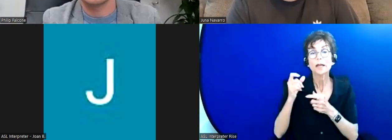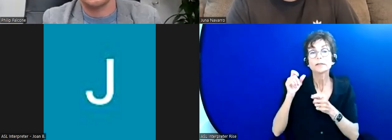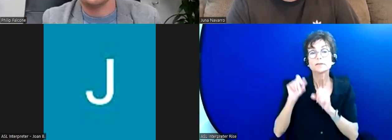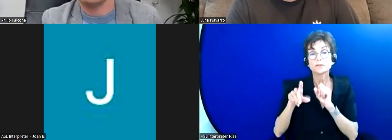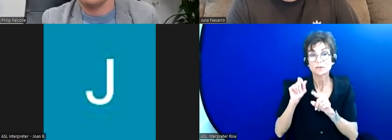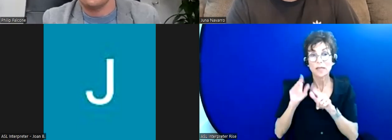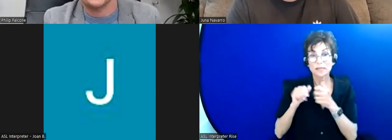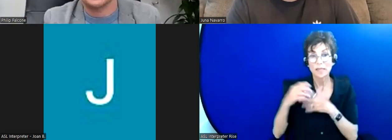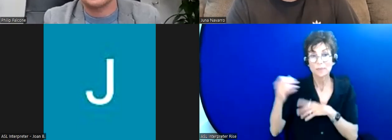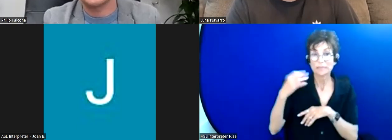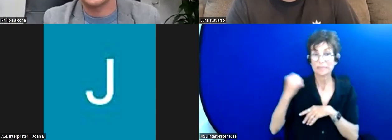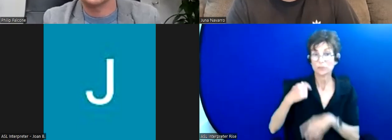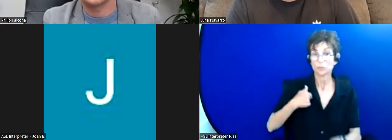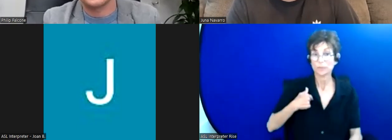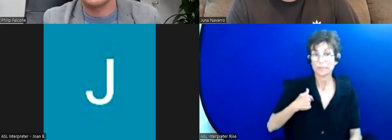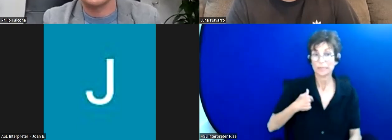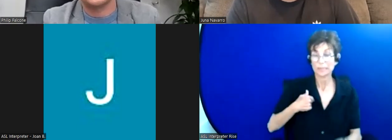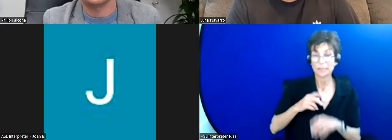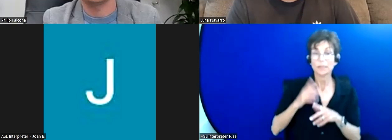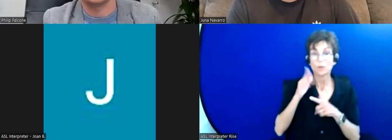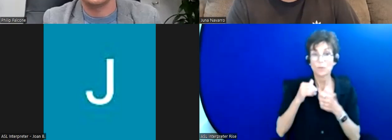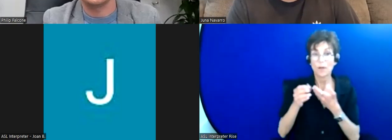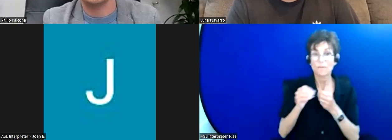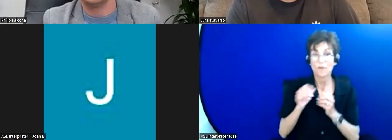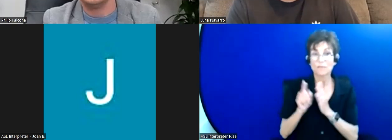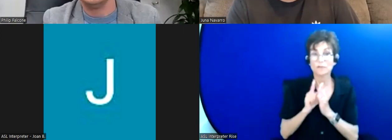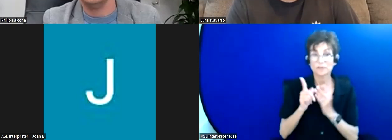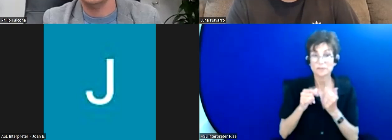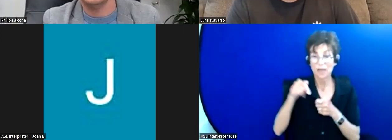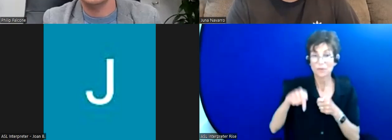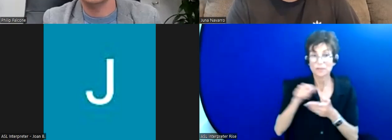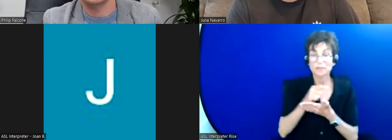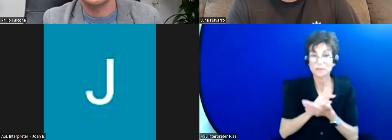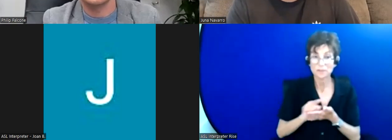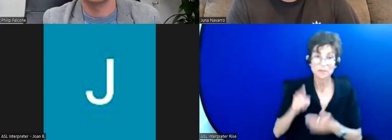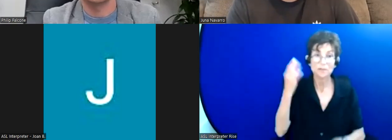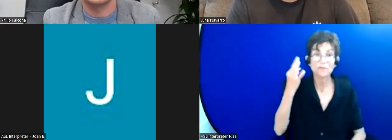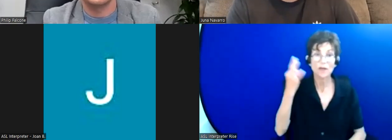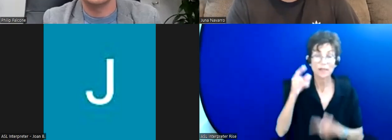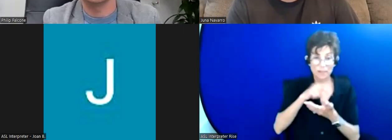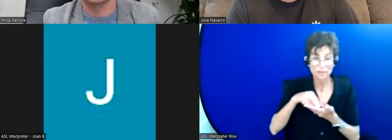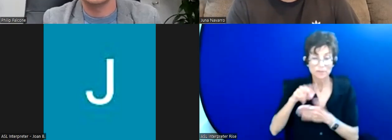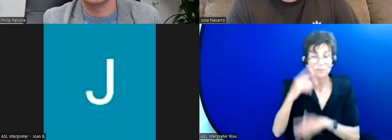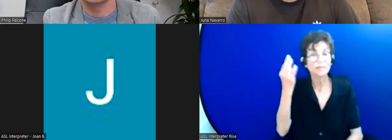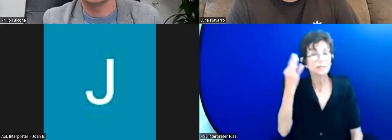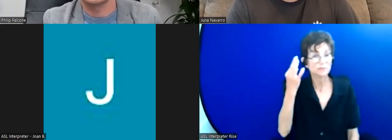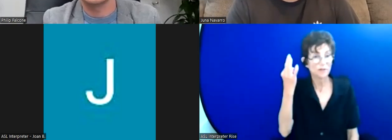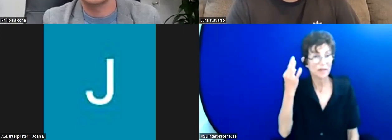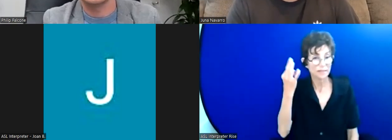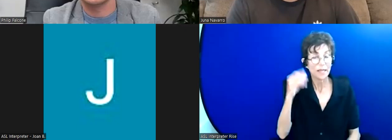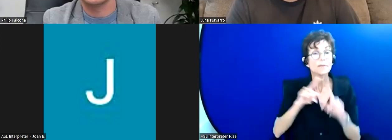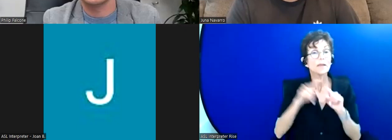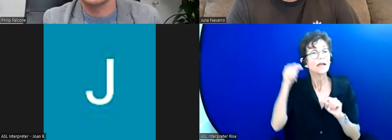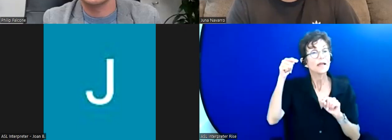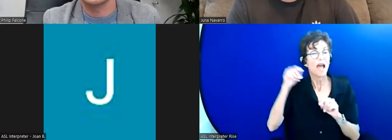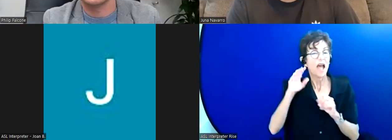this coming Friday and the following 2 Fridays. And so I put a link for sign up for that in the chat. So this Zoom meeting specifically